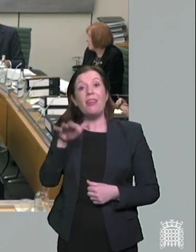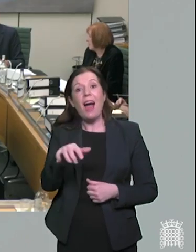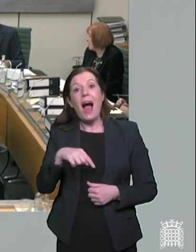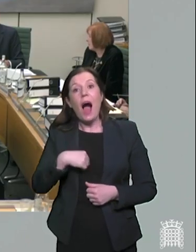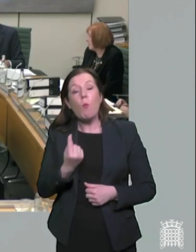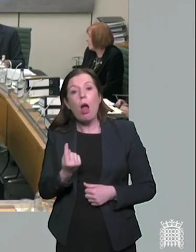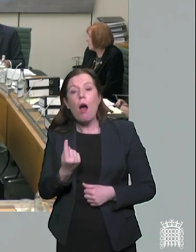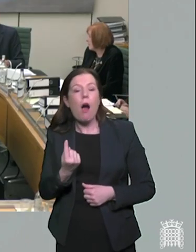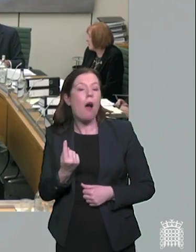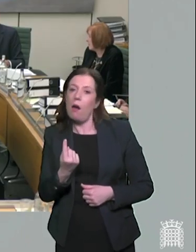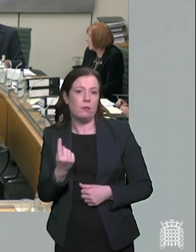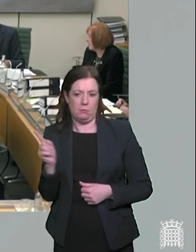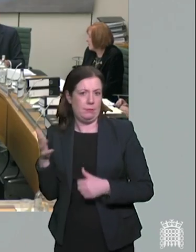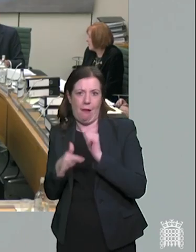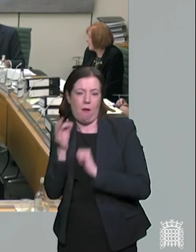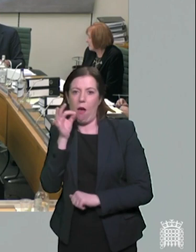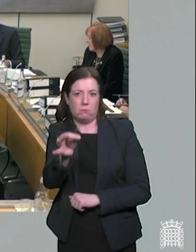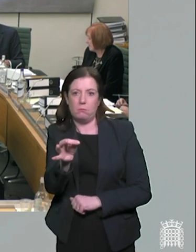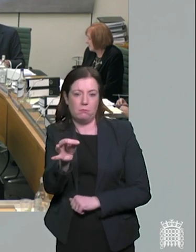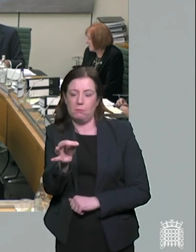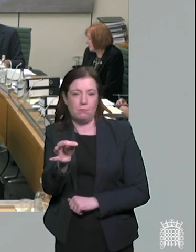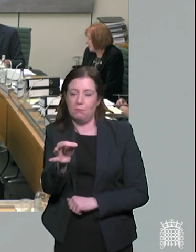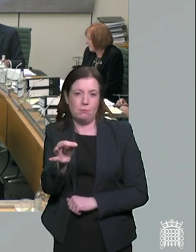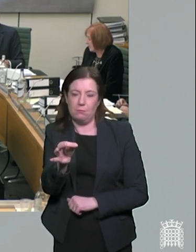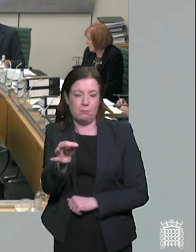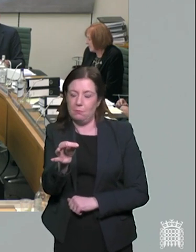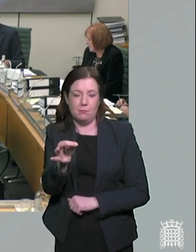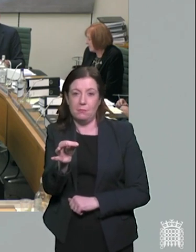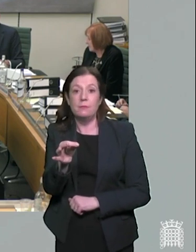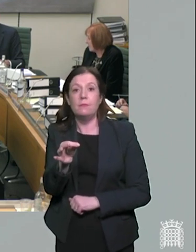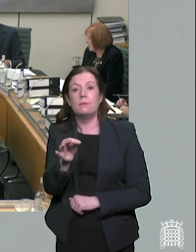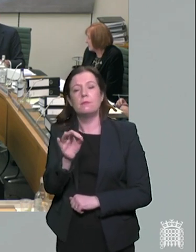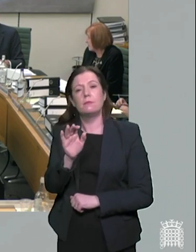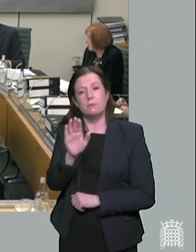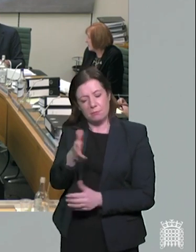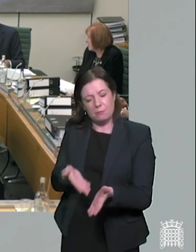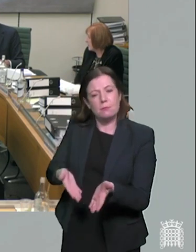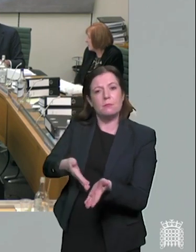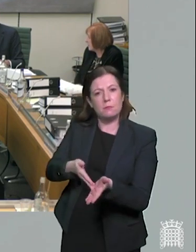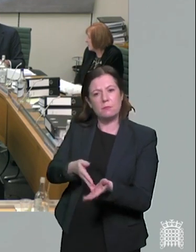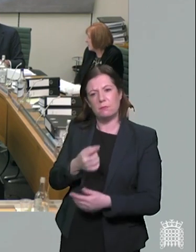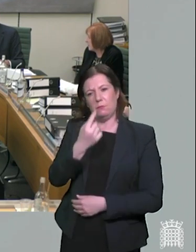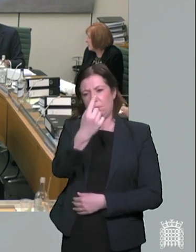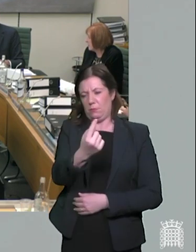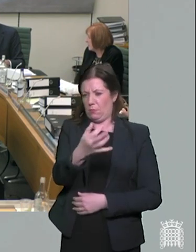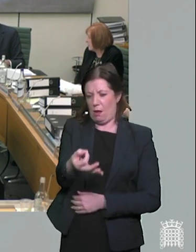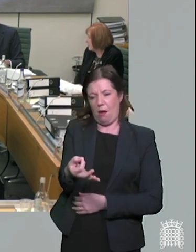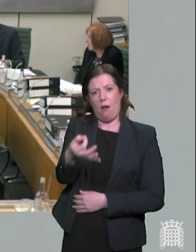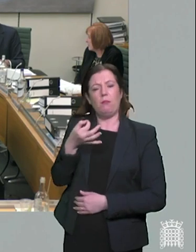is not a question I understand that I understand that, Sir Chair. Bernard is asking you. And while I'm interjecting, you raised the question